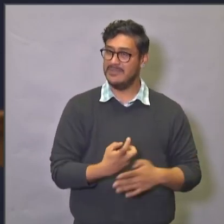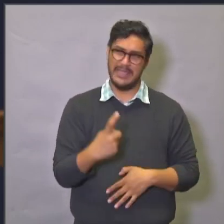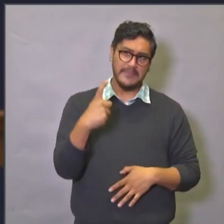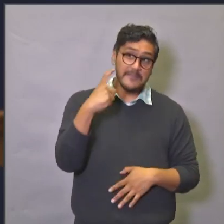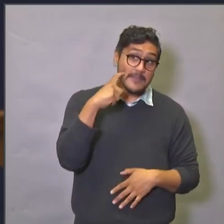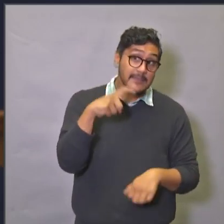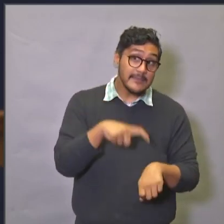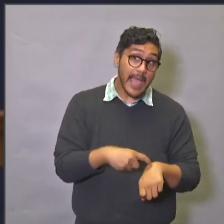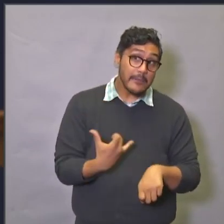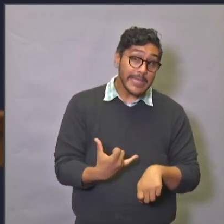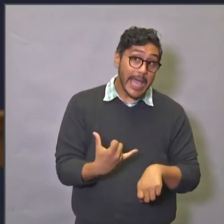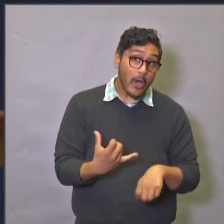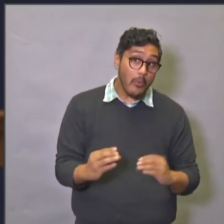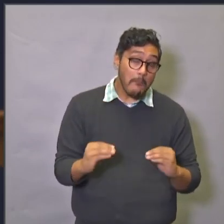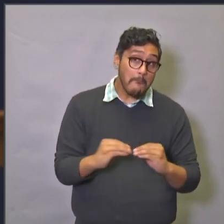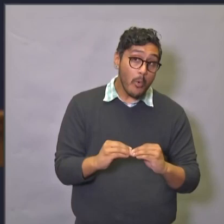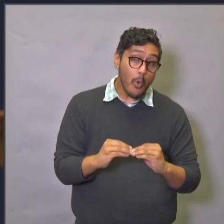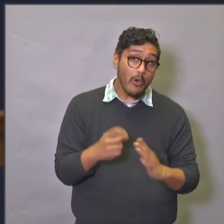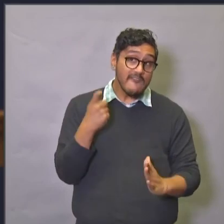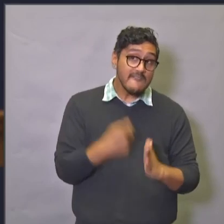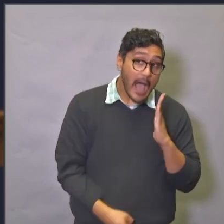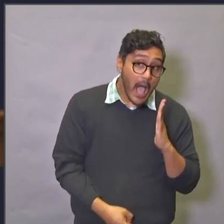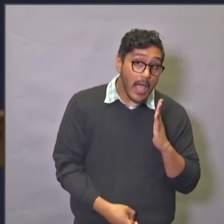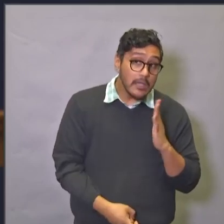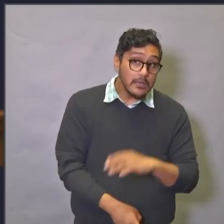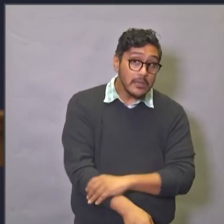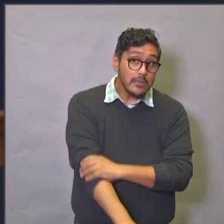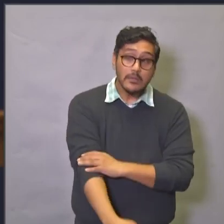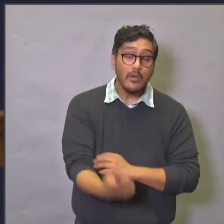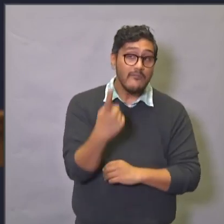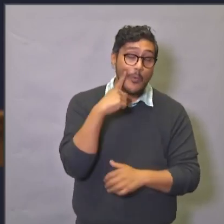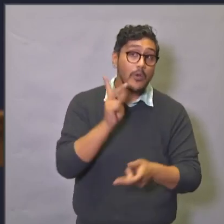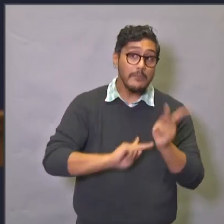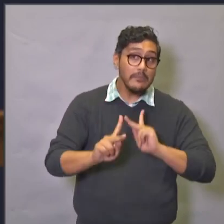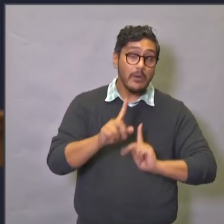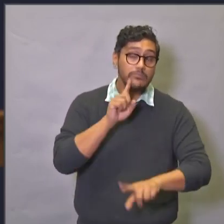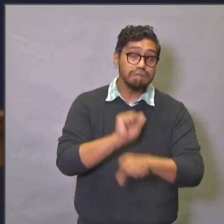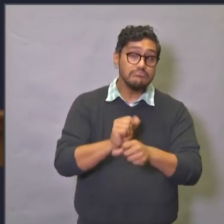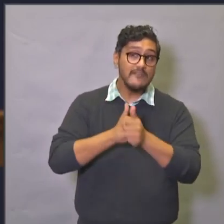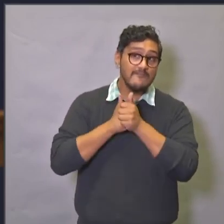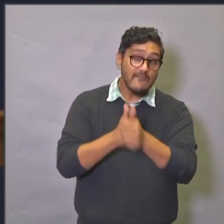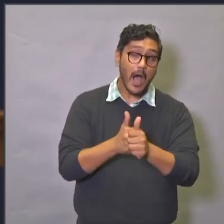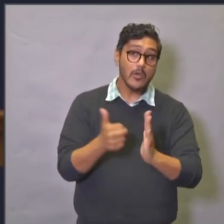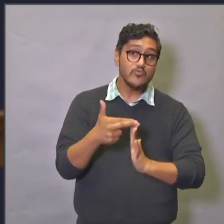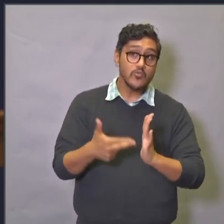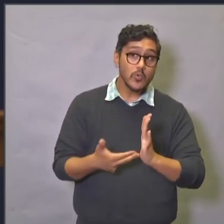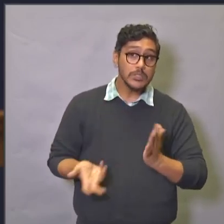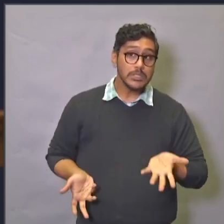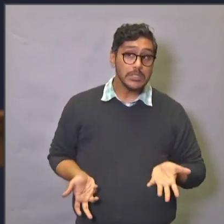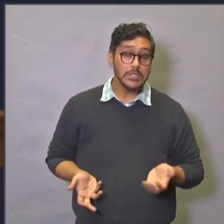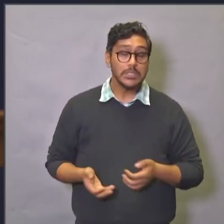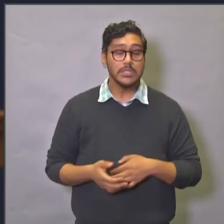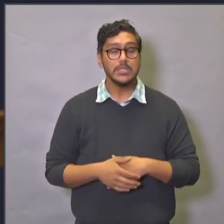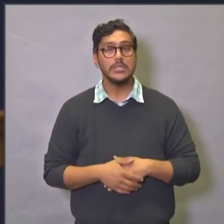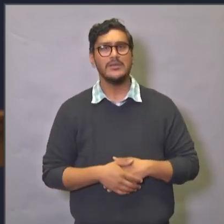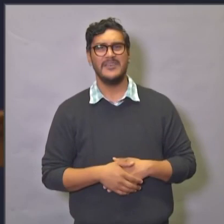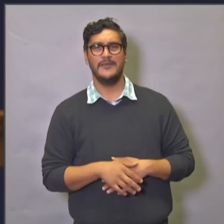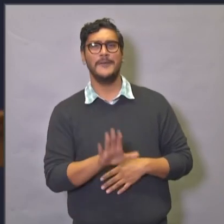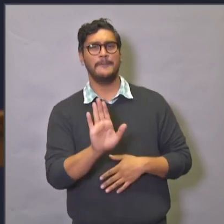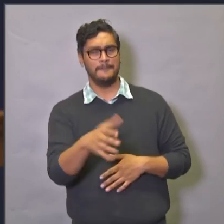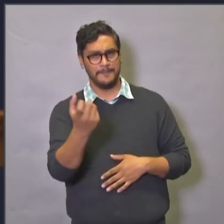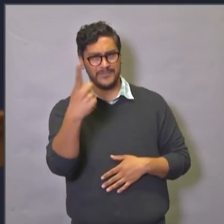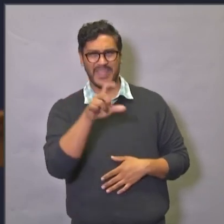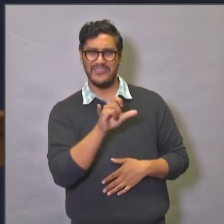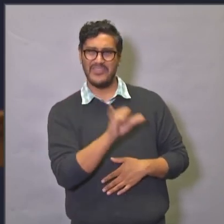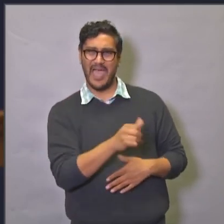other measures to try to get people to comply with rules to prevent the spread? Thank you. Well, as it relates to the violations,